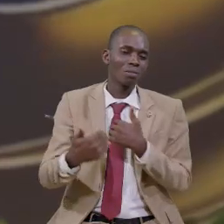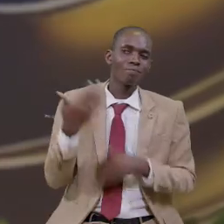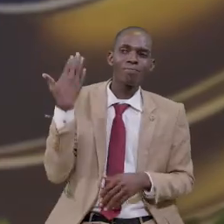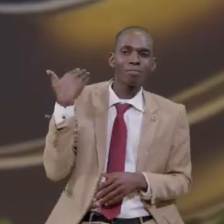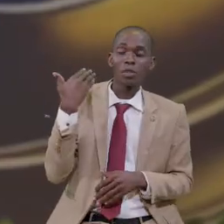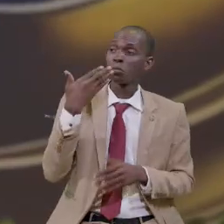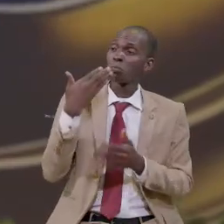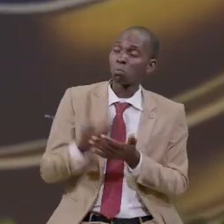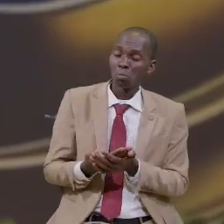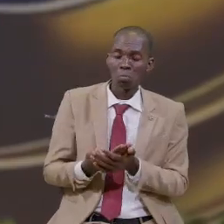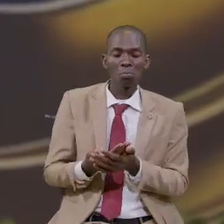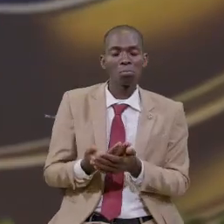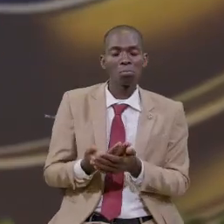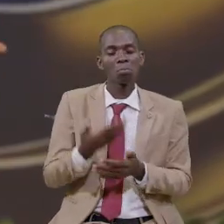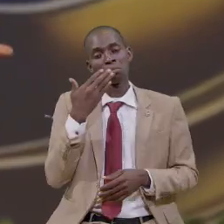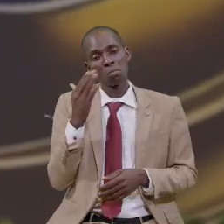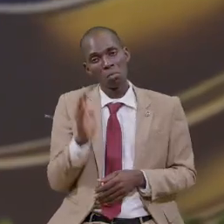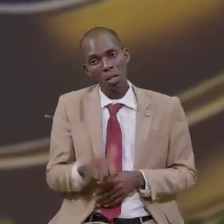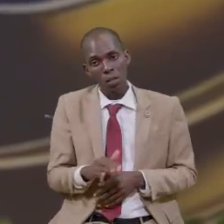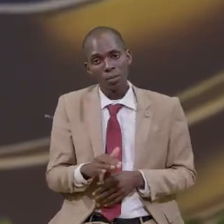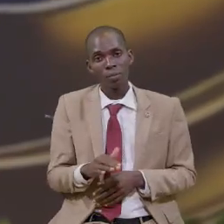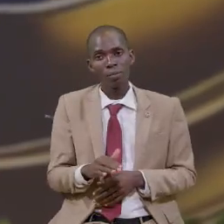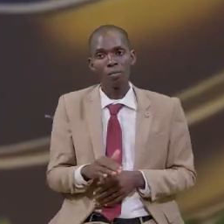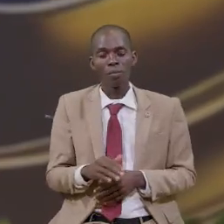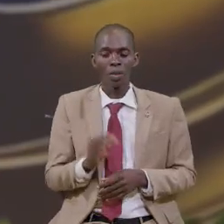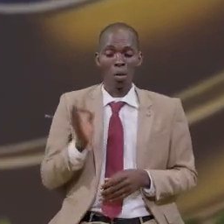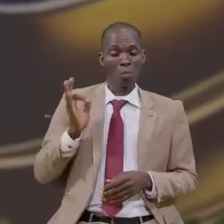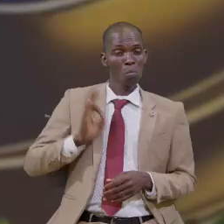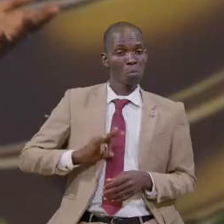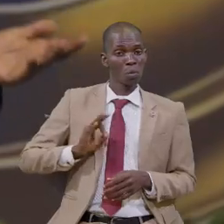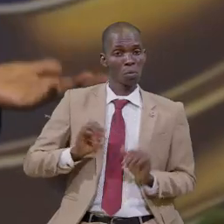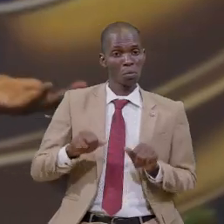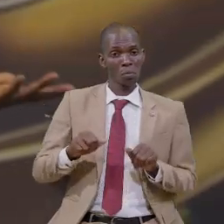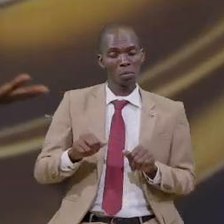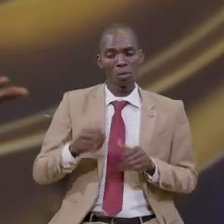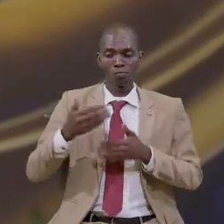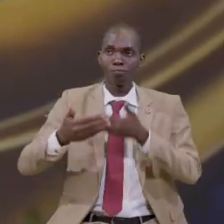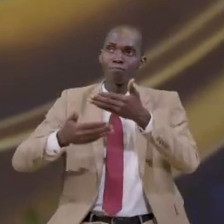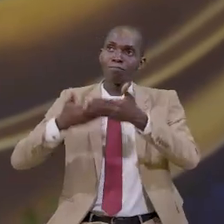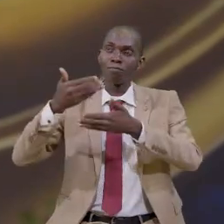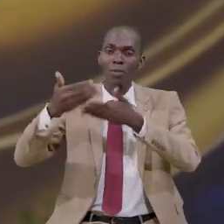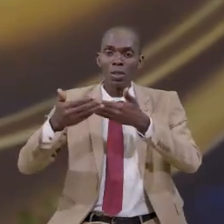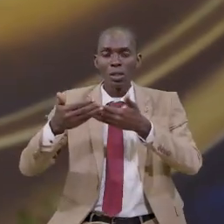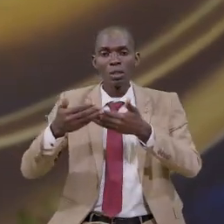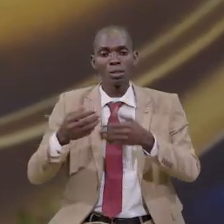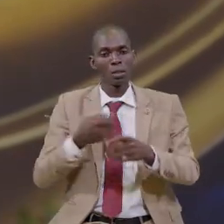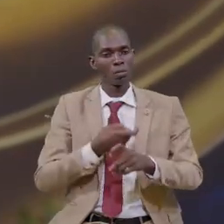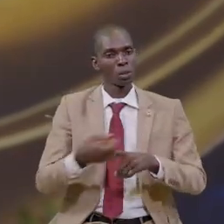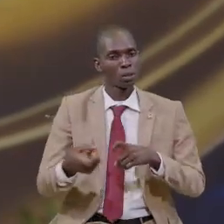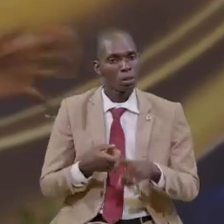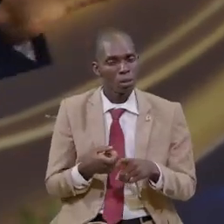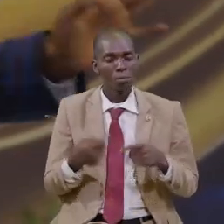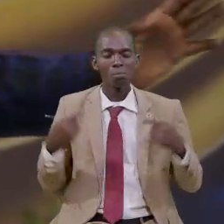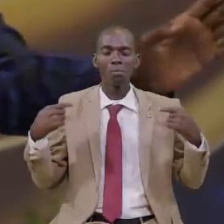bad, profit, progress, persecution, pain,